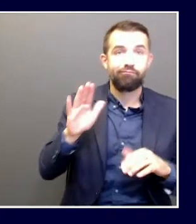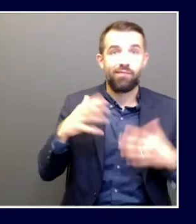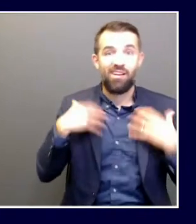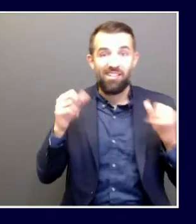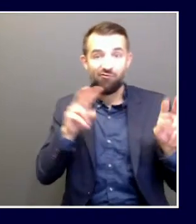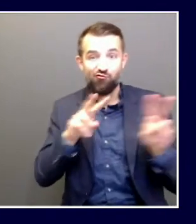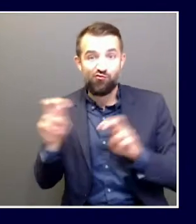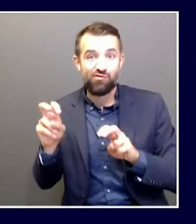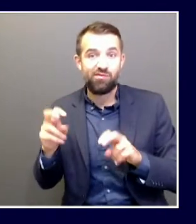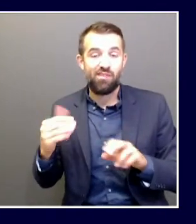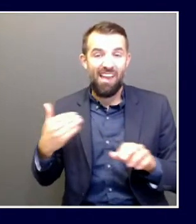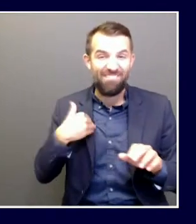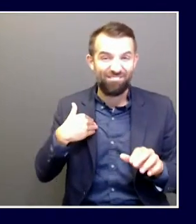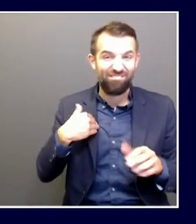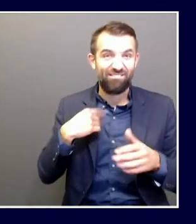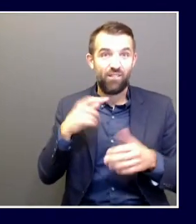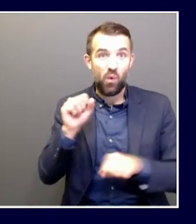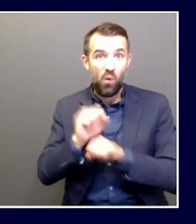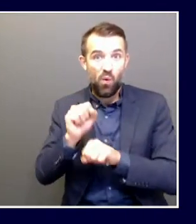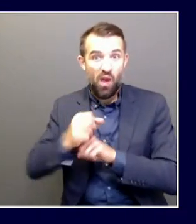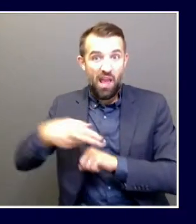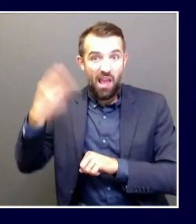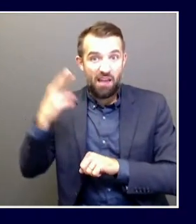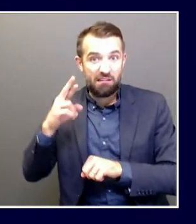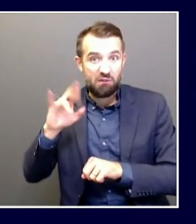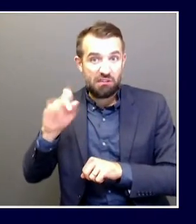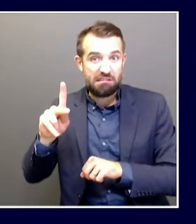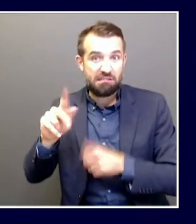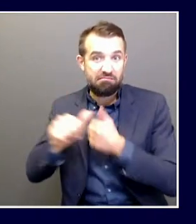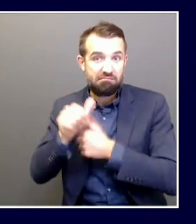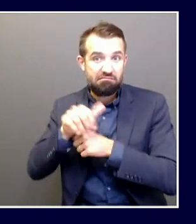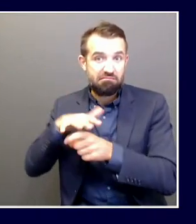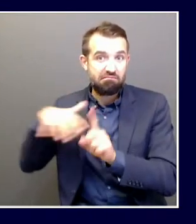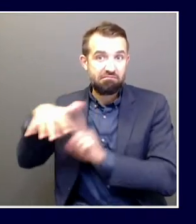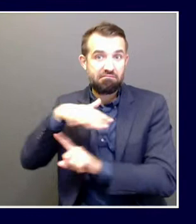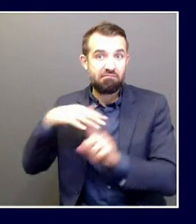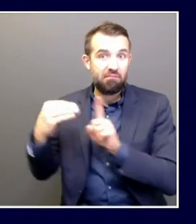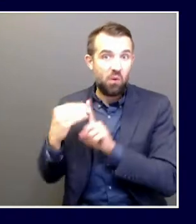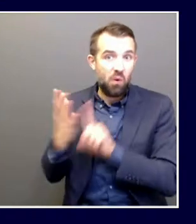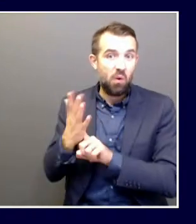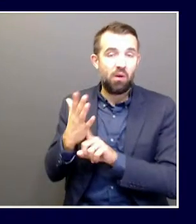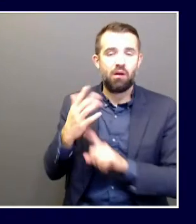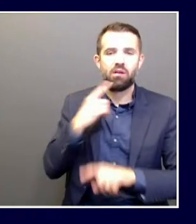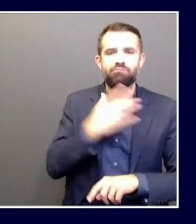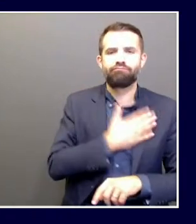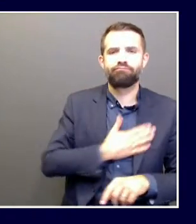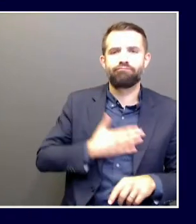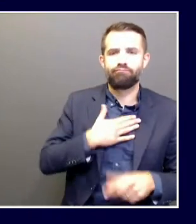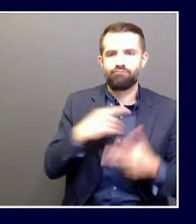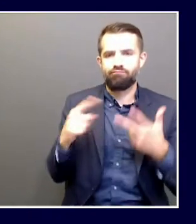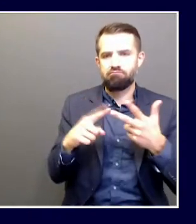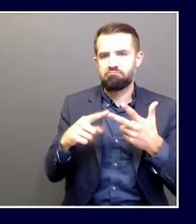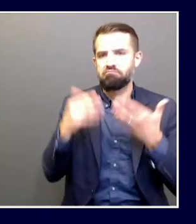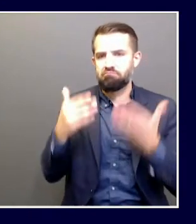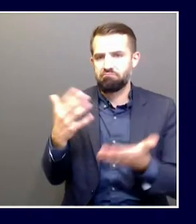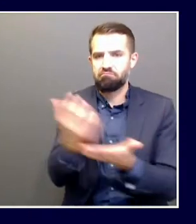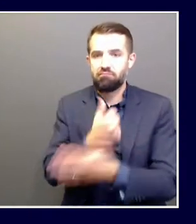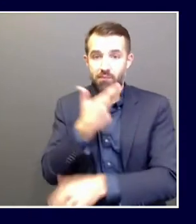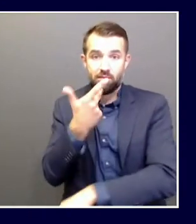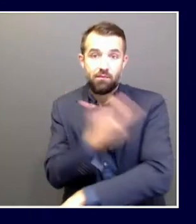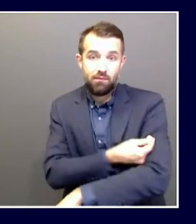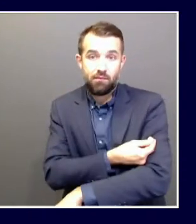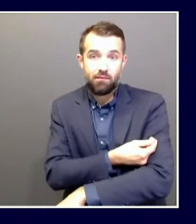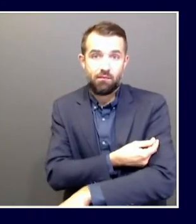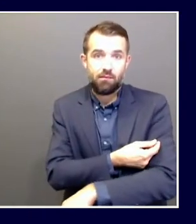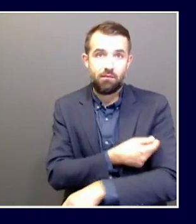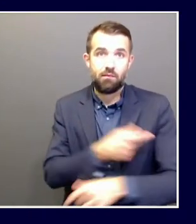it's important for you to get a booster from a personal or private health perspective. But from a public health perspective, the thing that's really